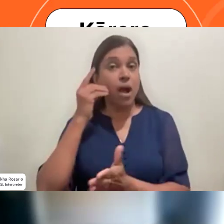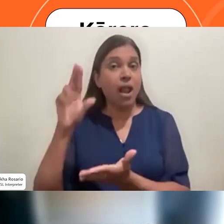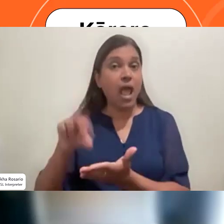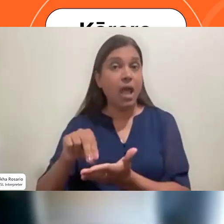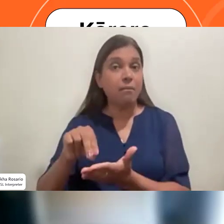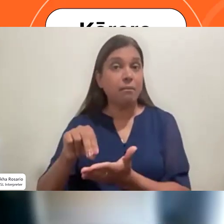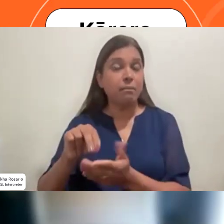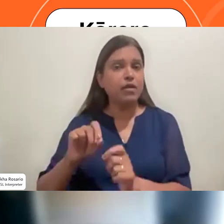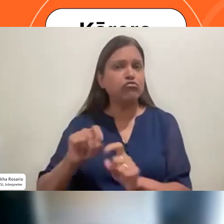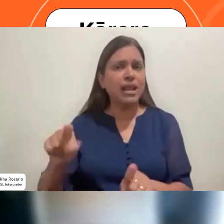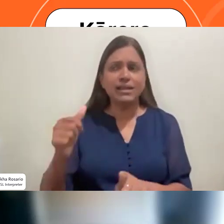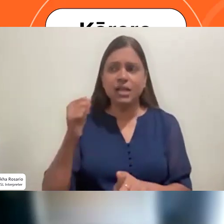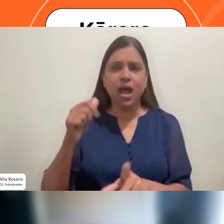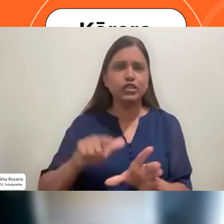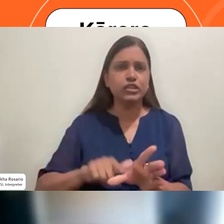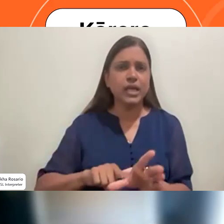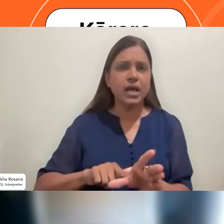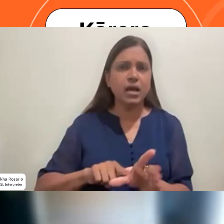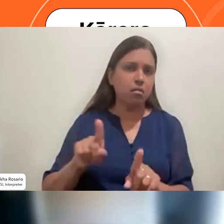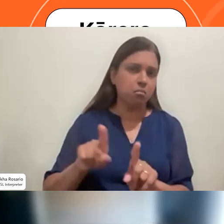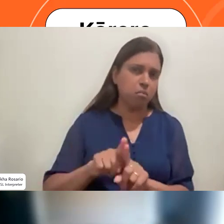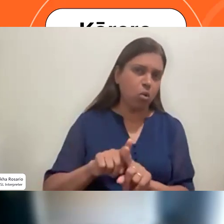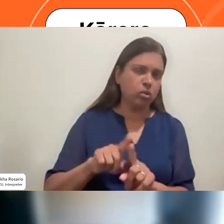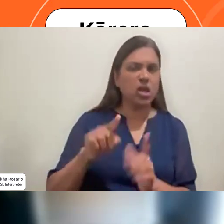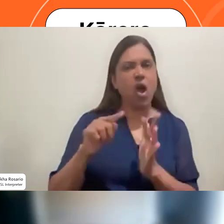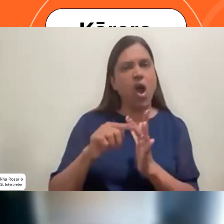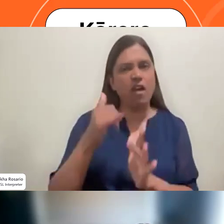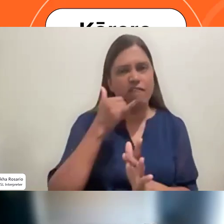and iOS platforms. I've also worked with Chandra.